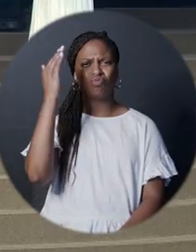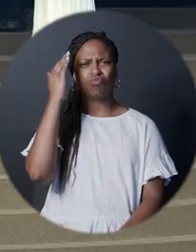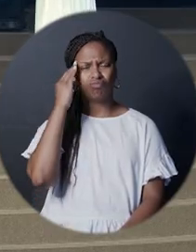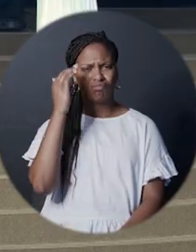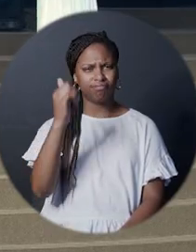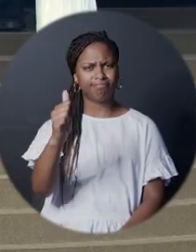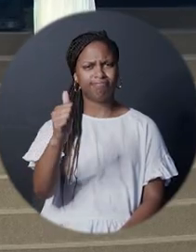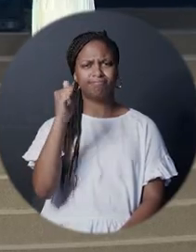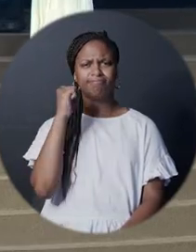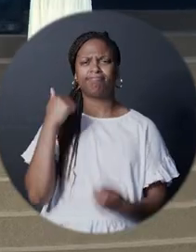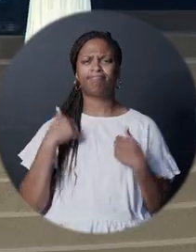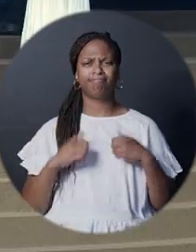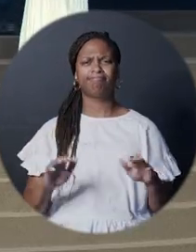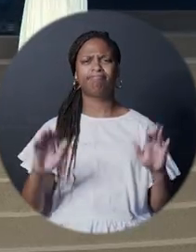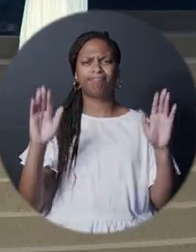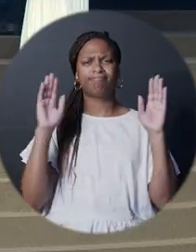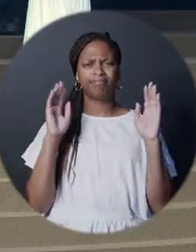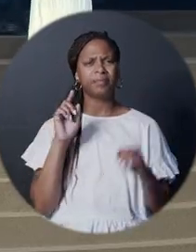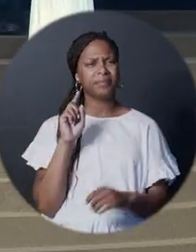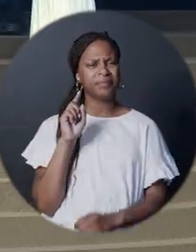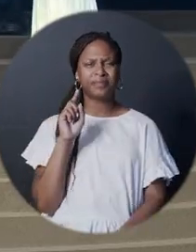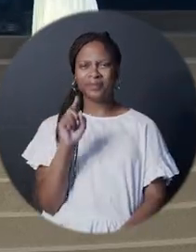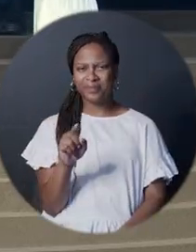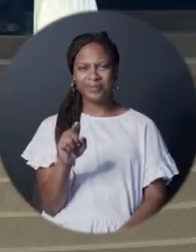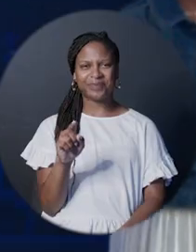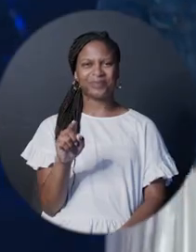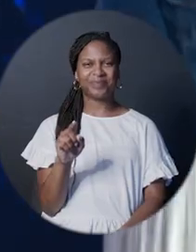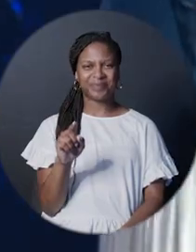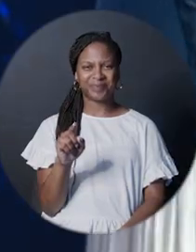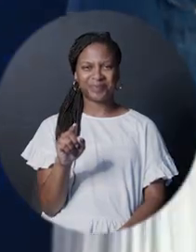Well, I know He won't give up on you.